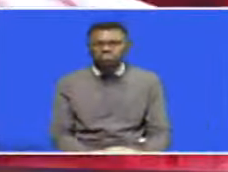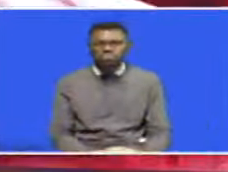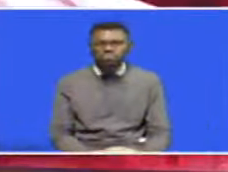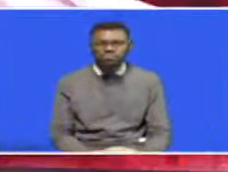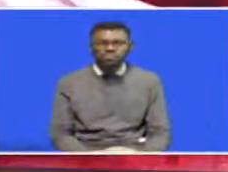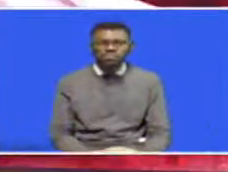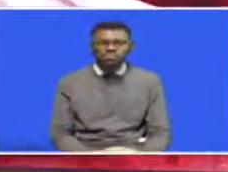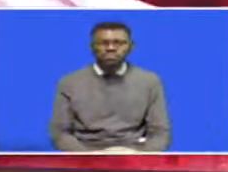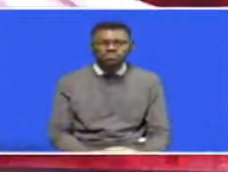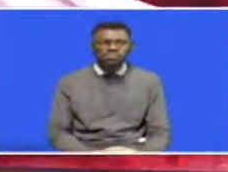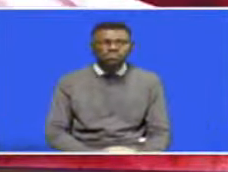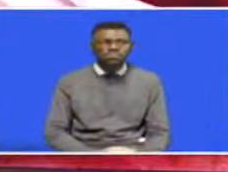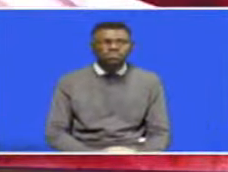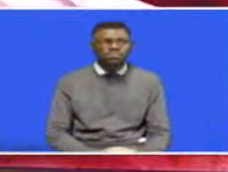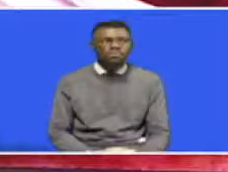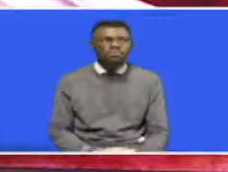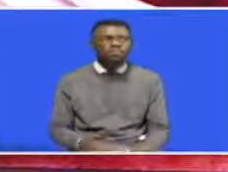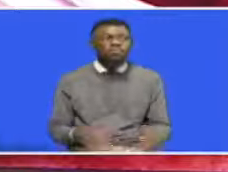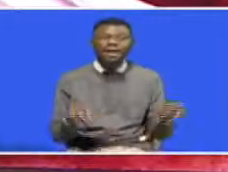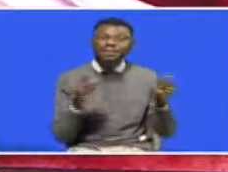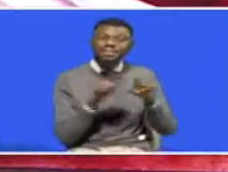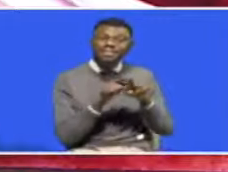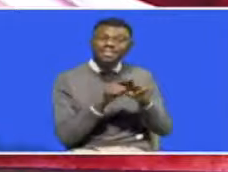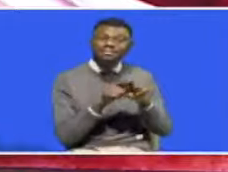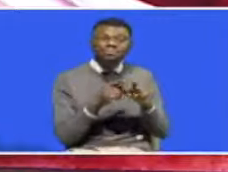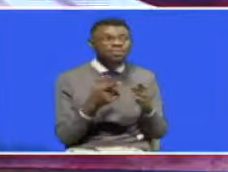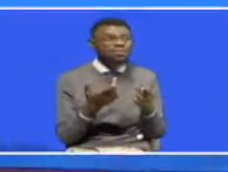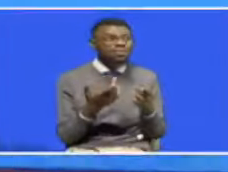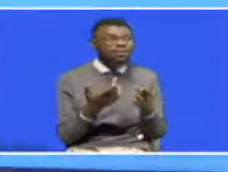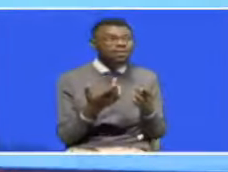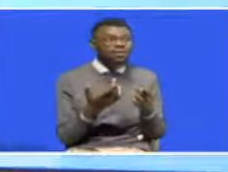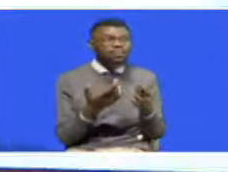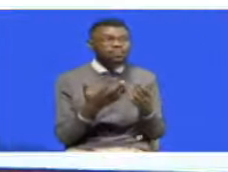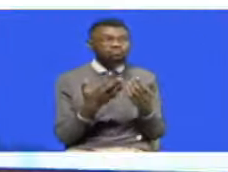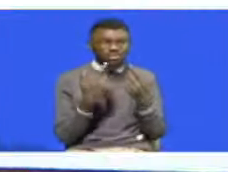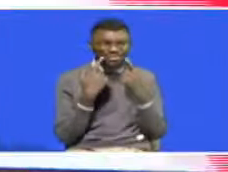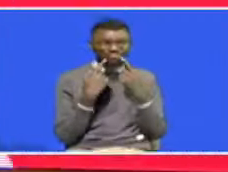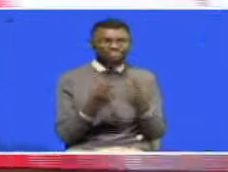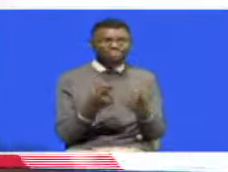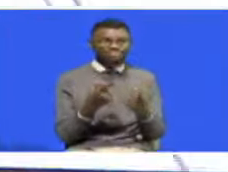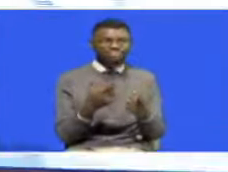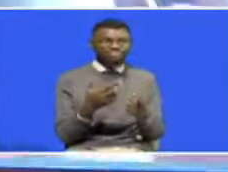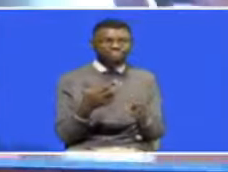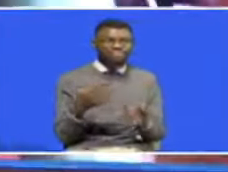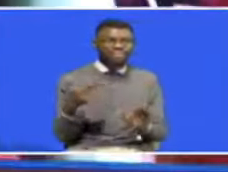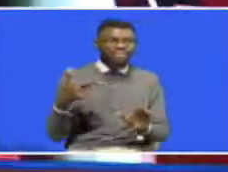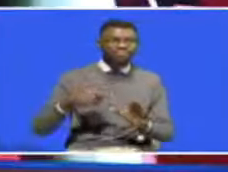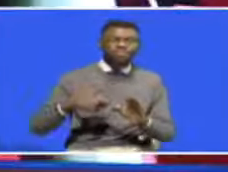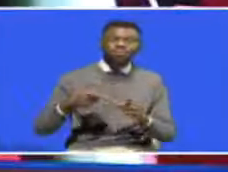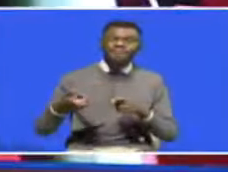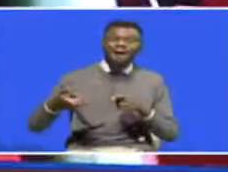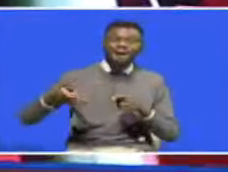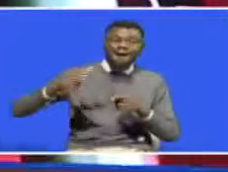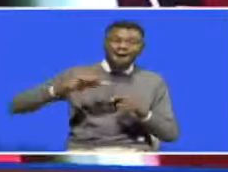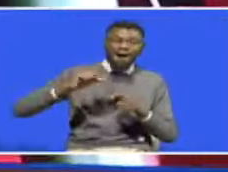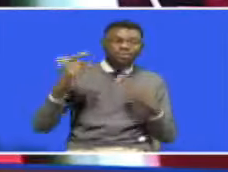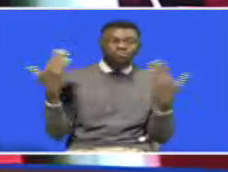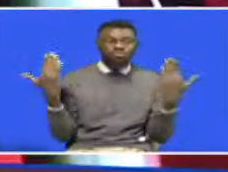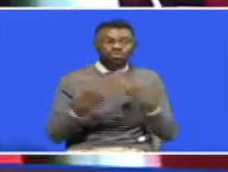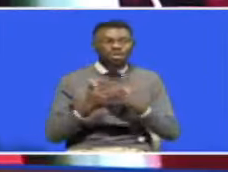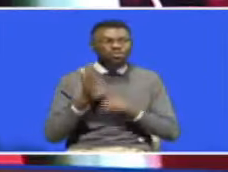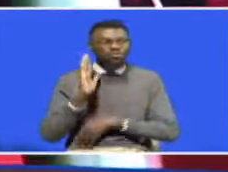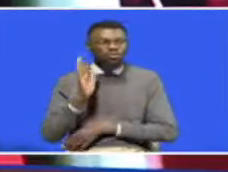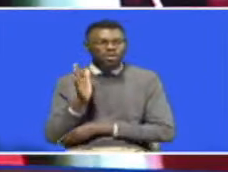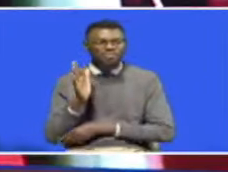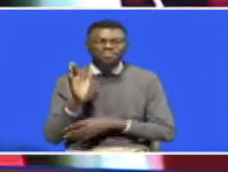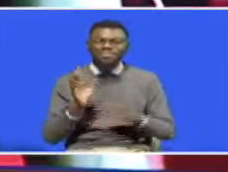Now get this. The fuel prices in the country could shoot up exponentially tonight if sentiments by Daniel Kiptoo,